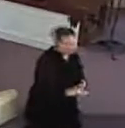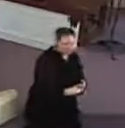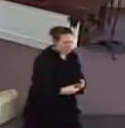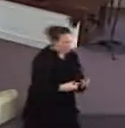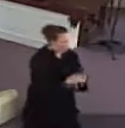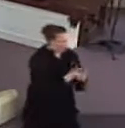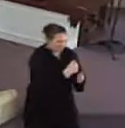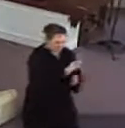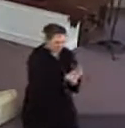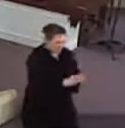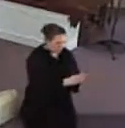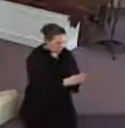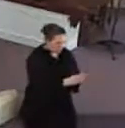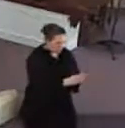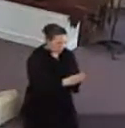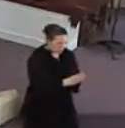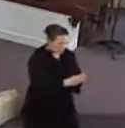Don't gamble with God.